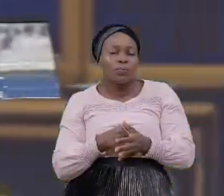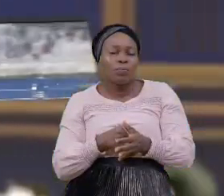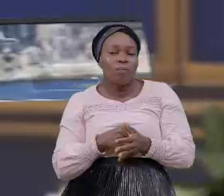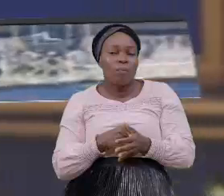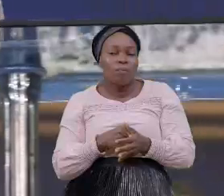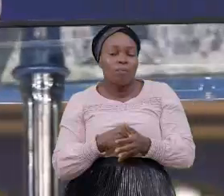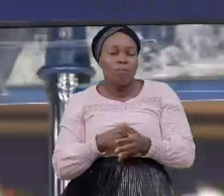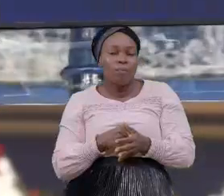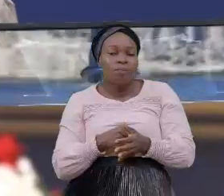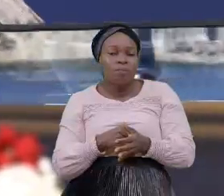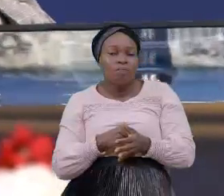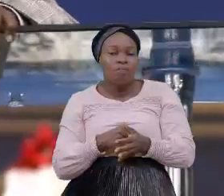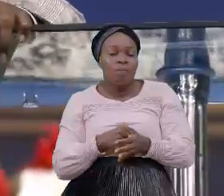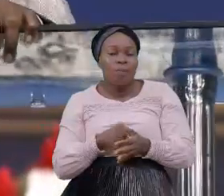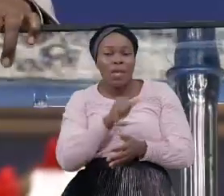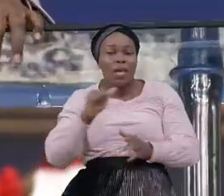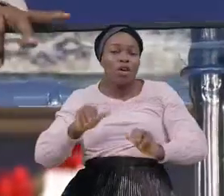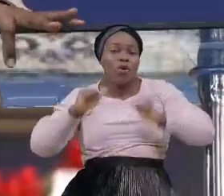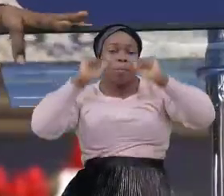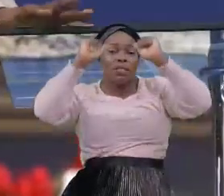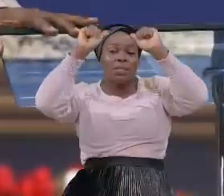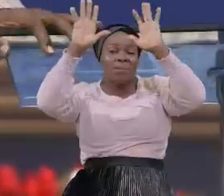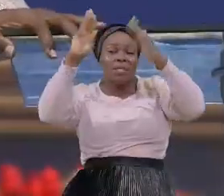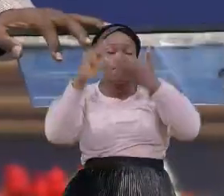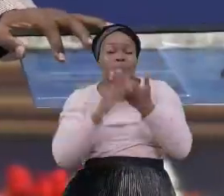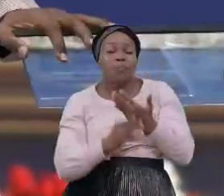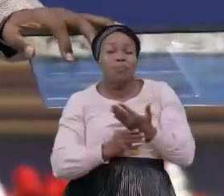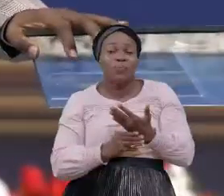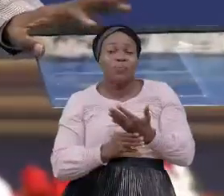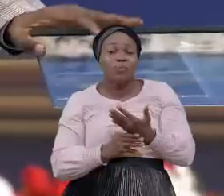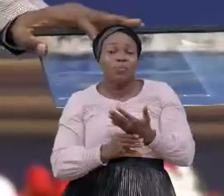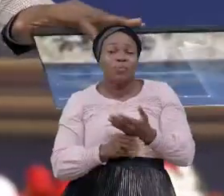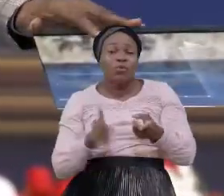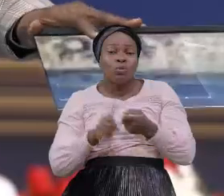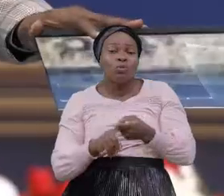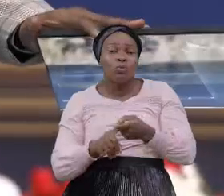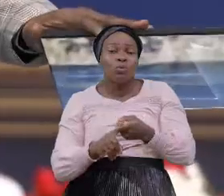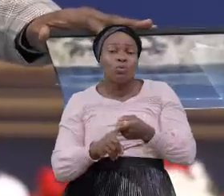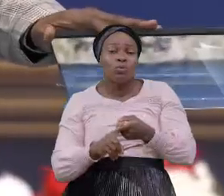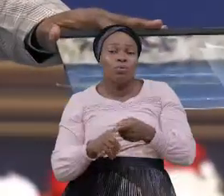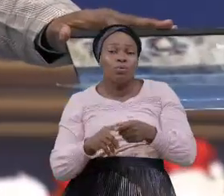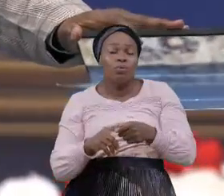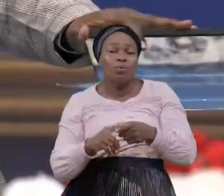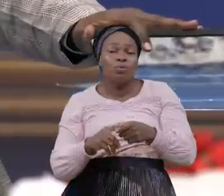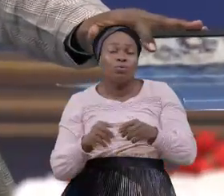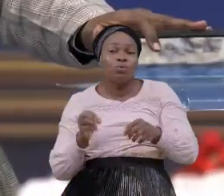A commitment to show the light of the gospel to other